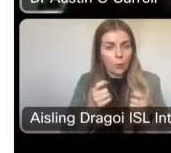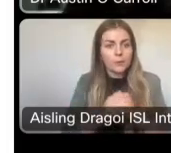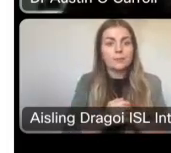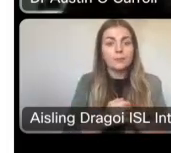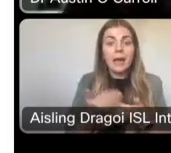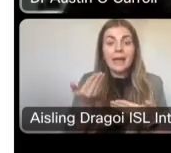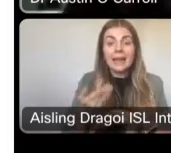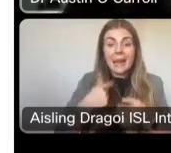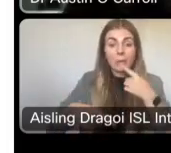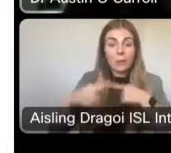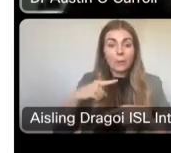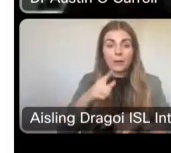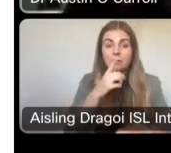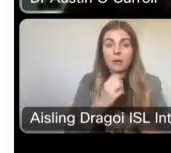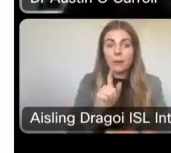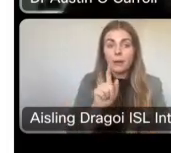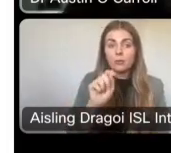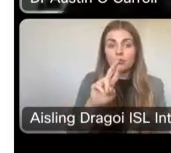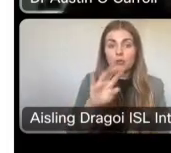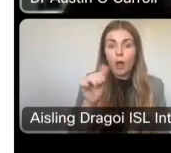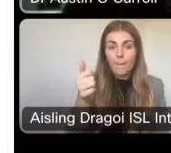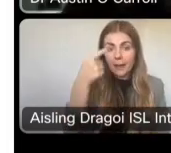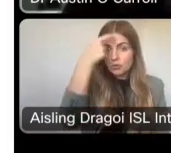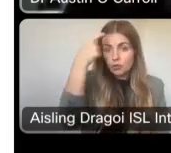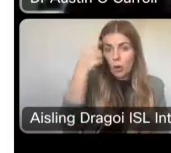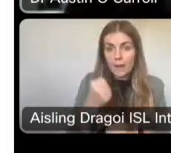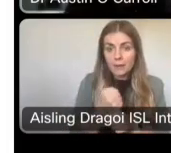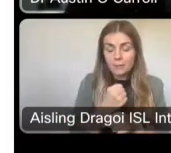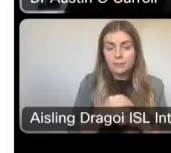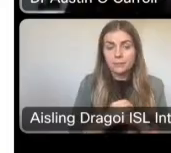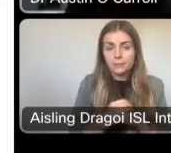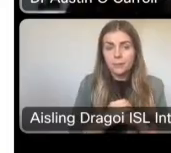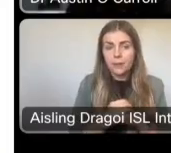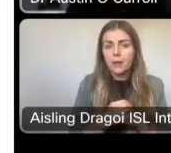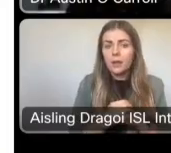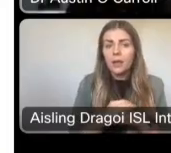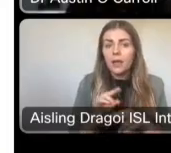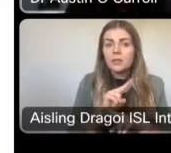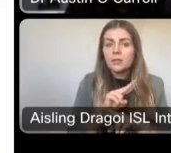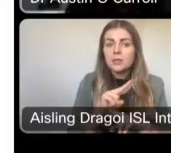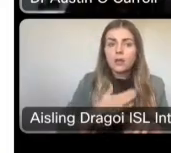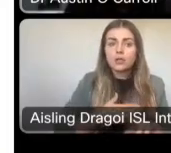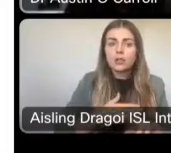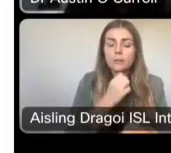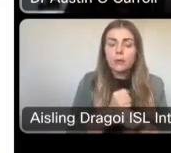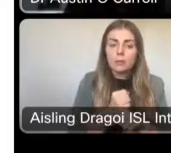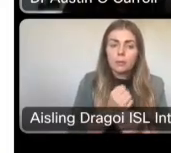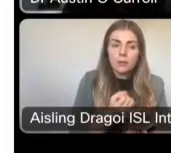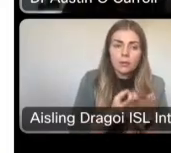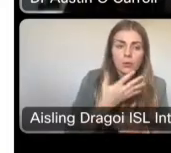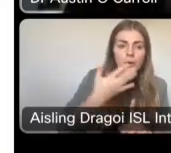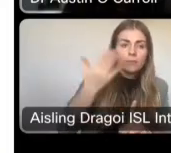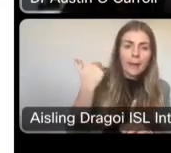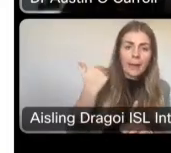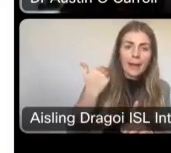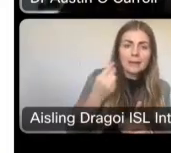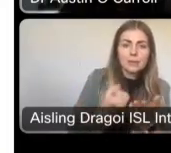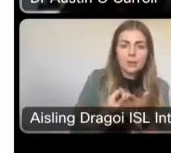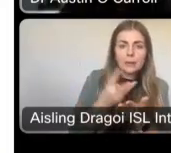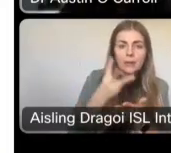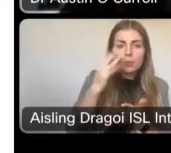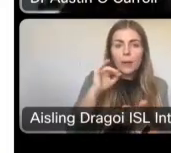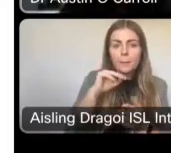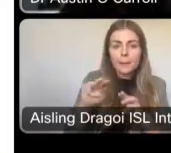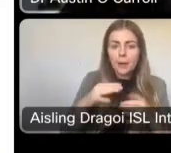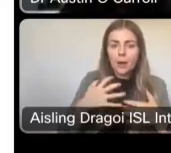trauma. Trauma is much more than a story about the past that explains why people are frightened, angry, and out of control.